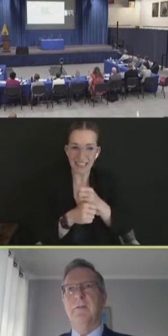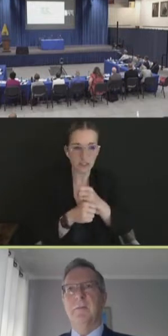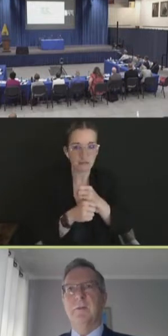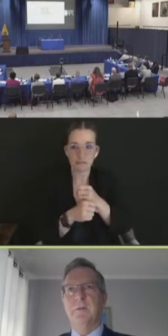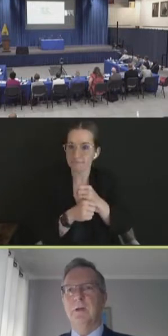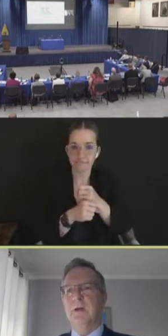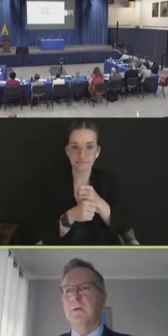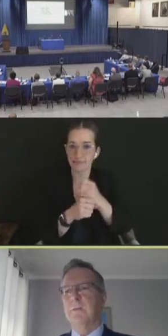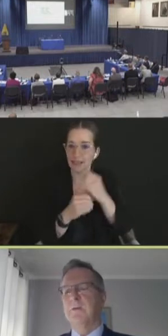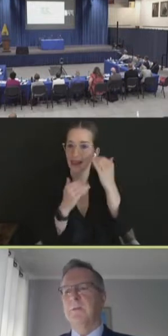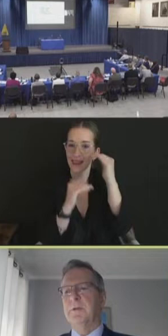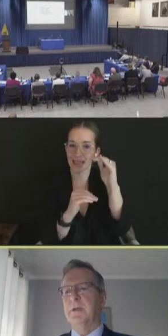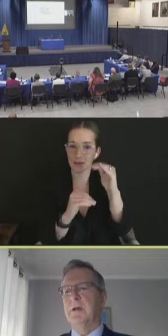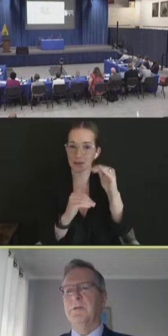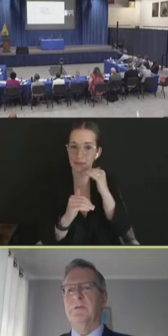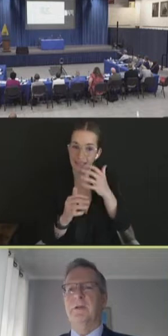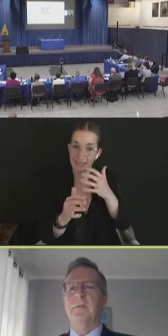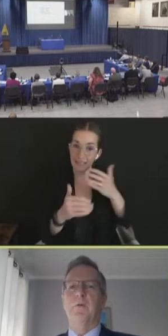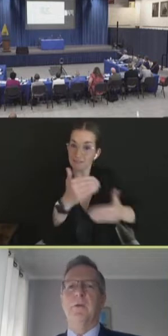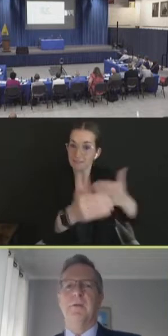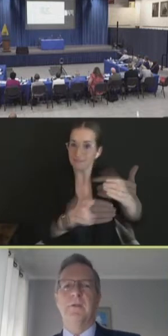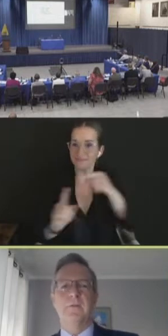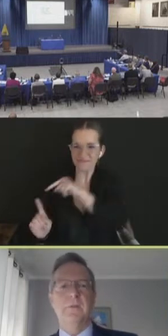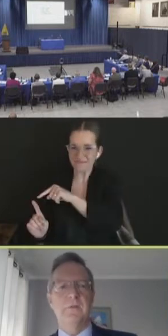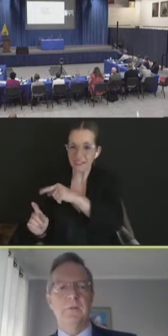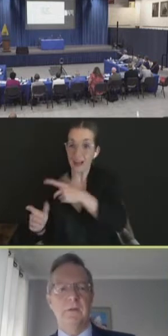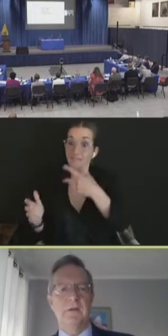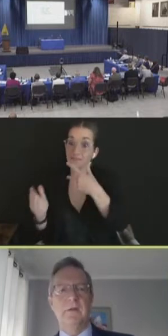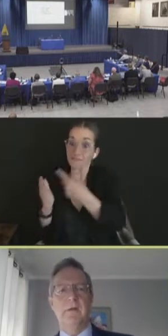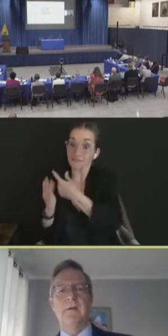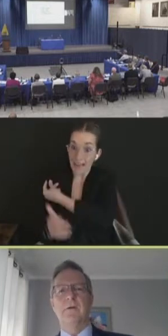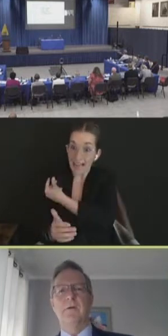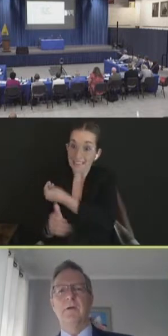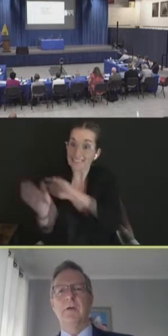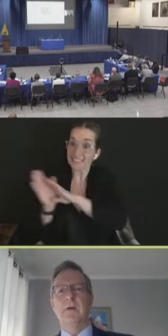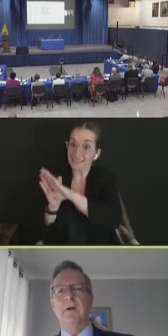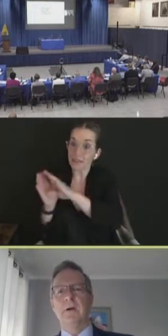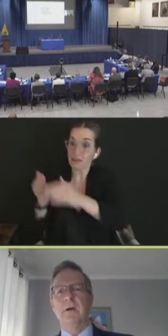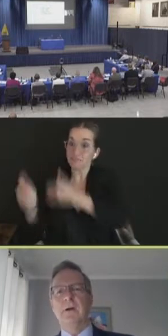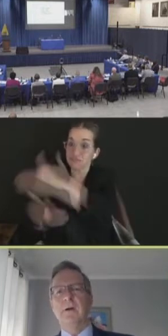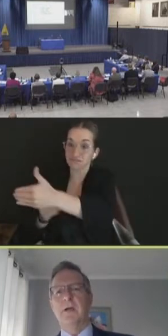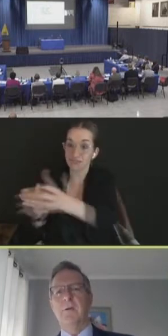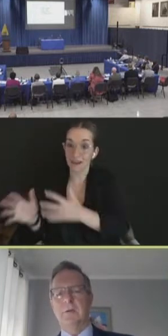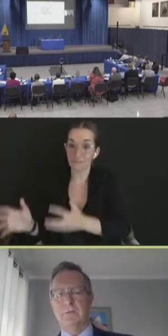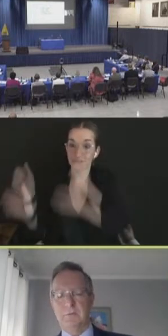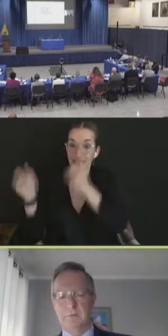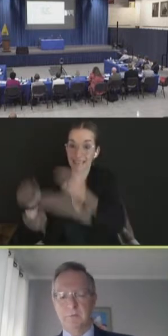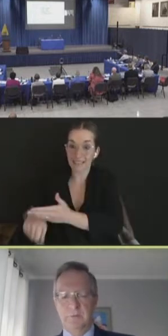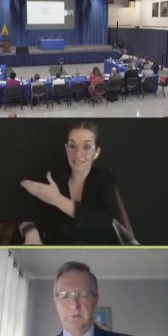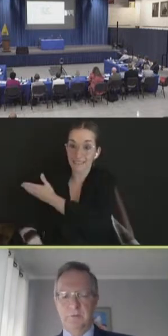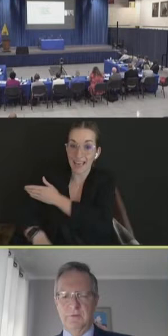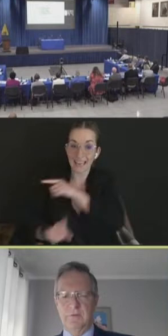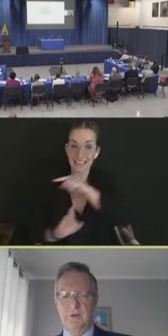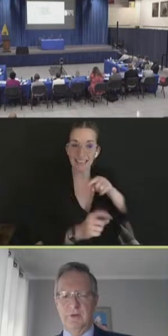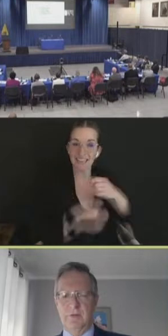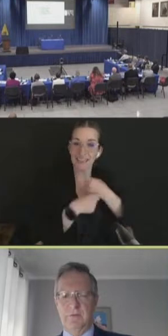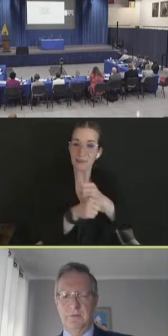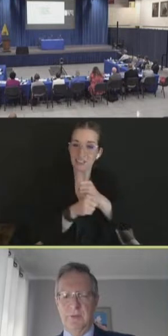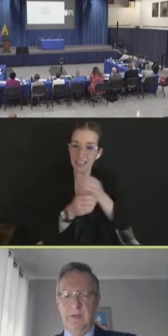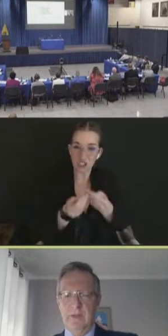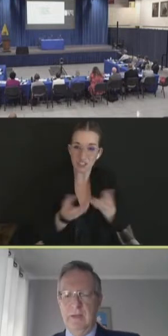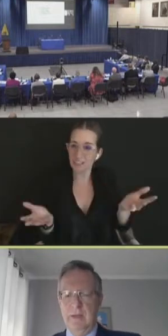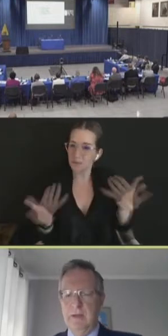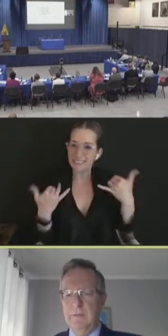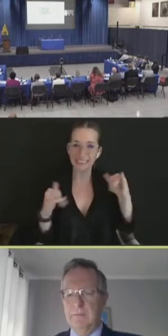rapid advancement from a technology standpoint as has been seen in other areas of research and development.